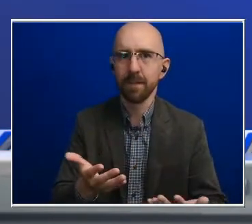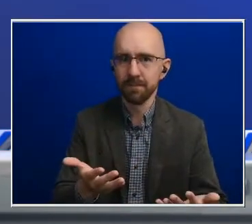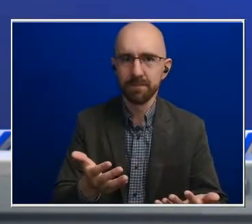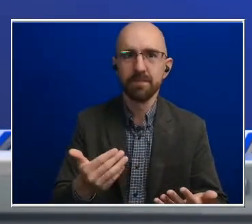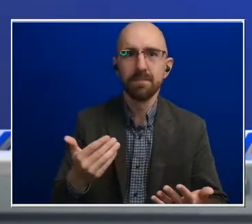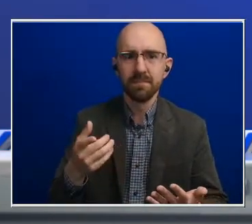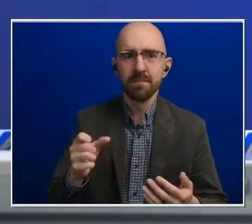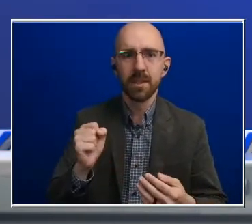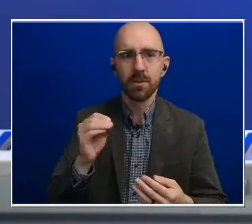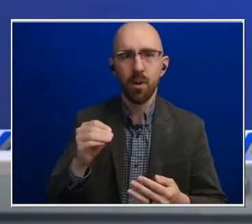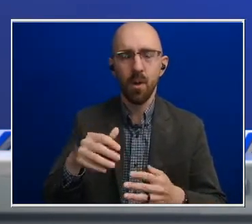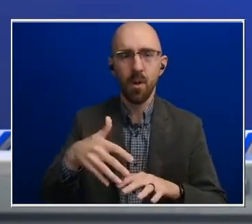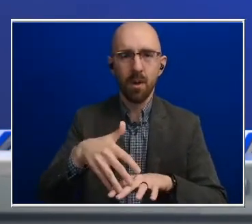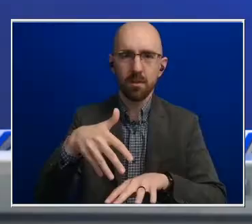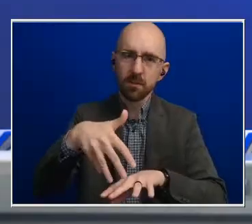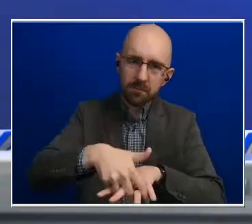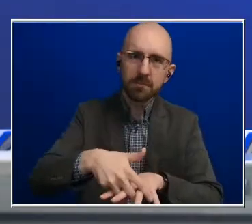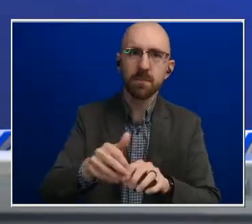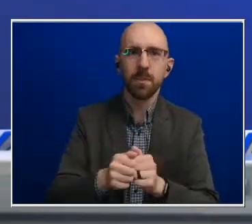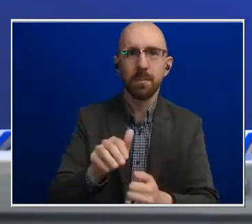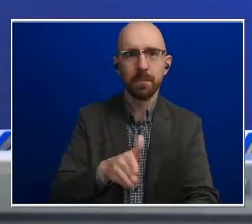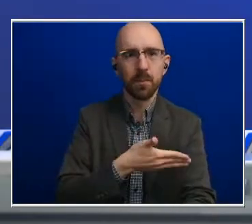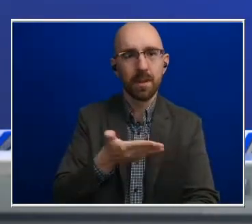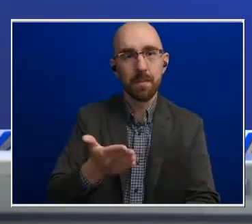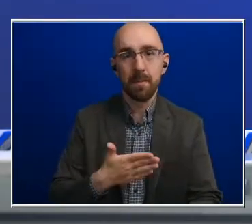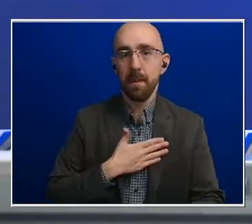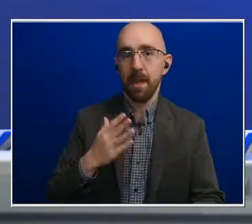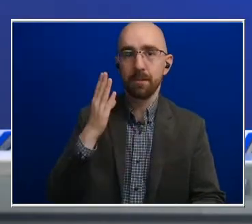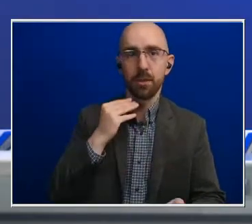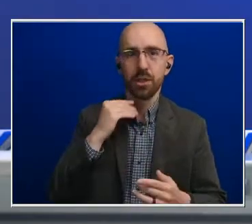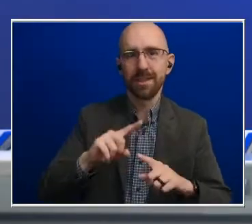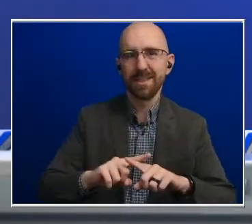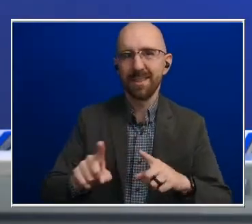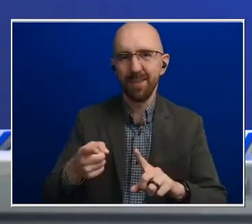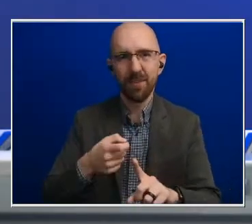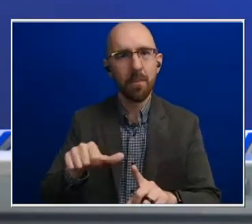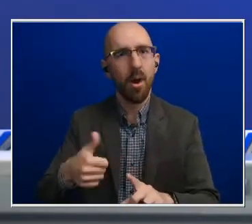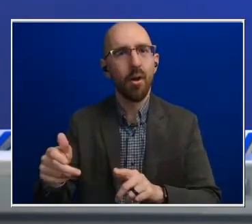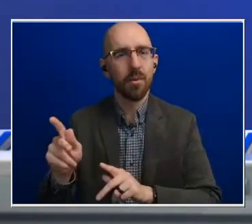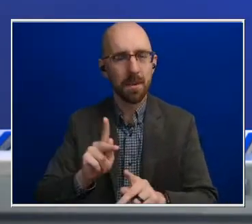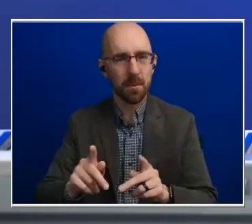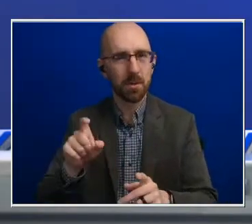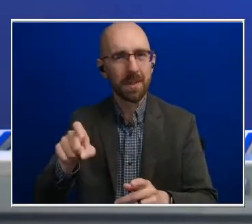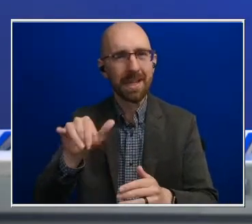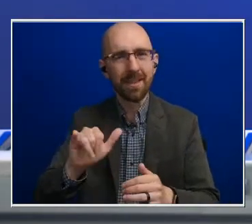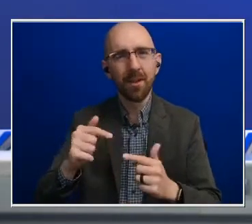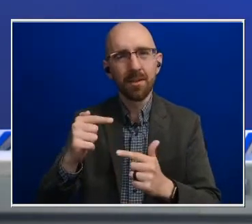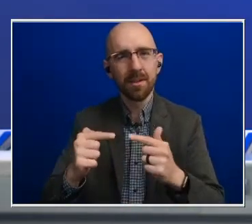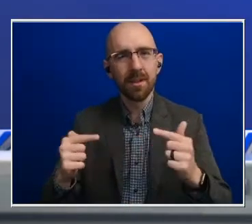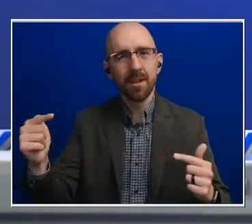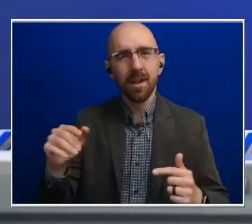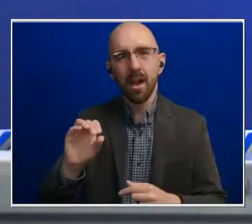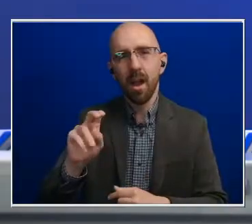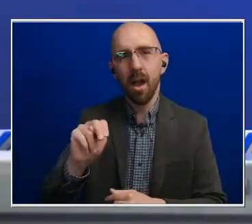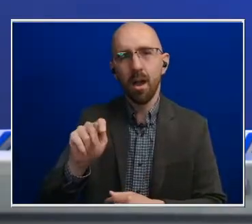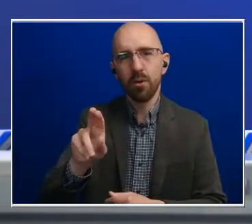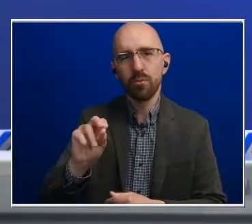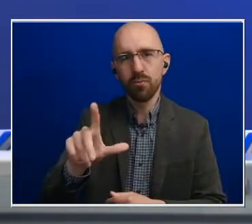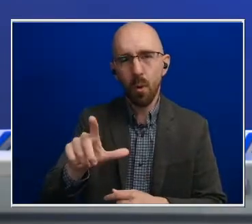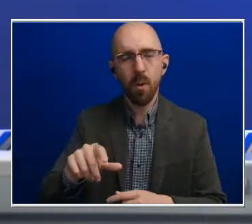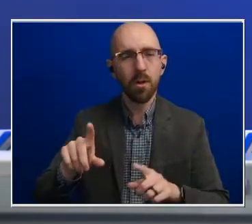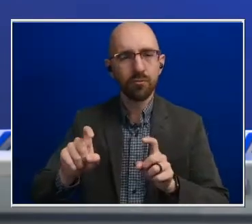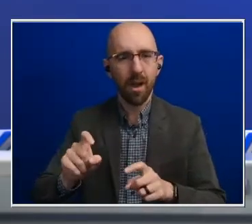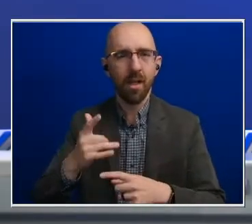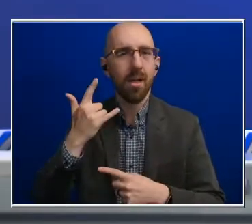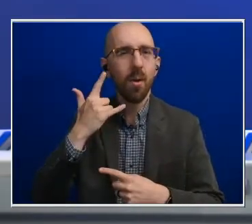in music that maybe my experience is different from other people. So we need those randomized controlled trials, the gold standard research